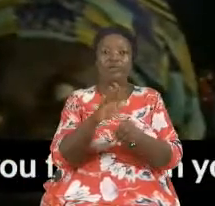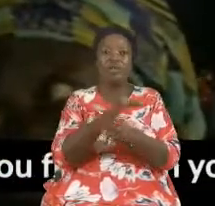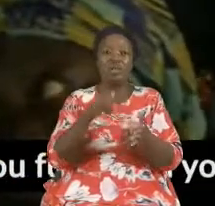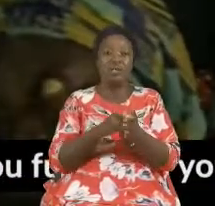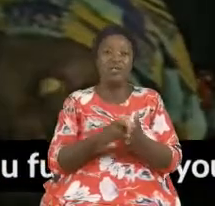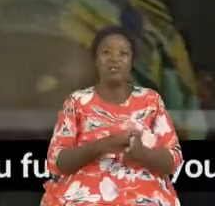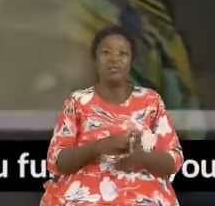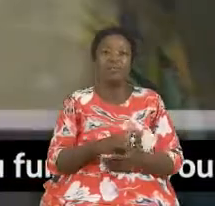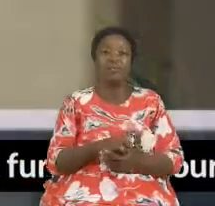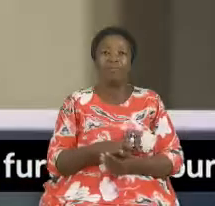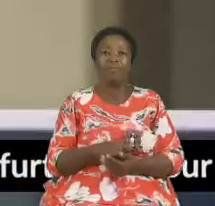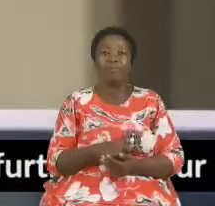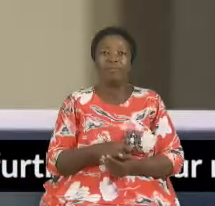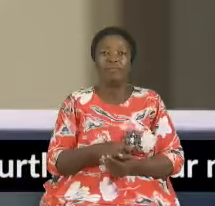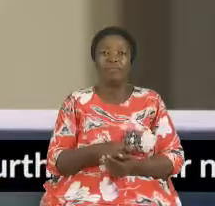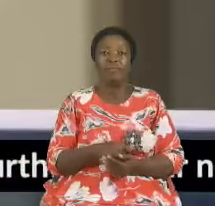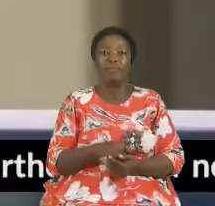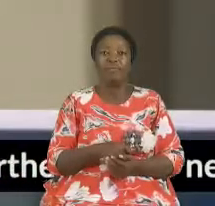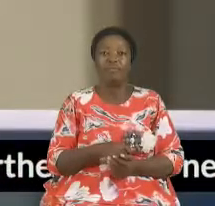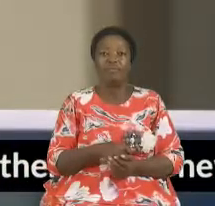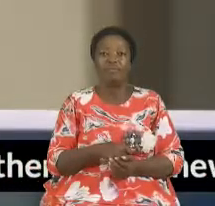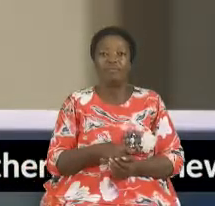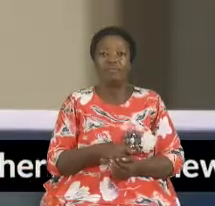the Lord will fulfill it.